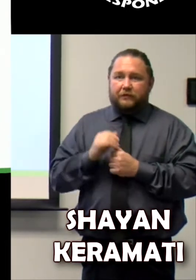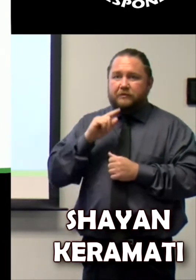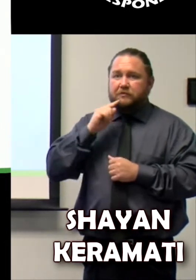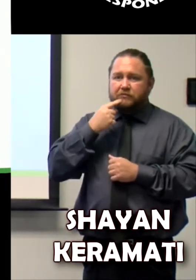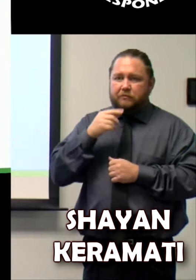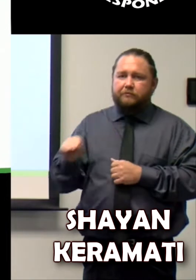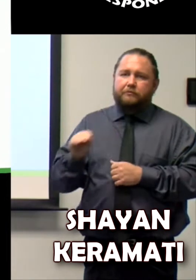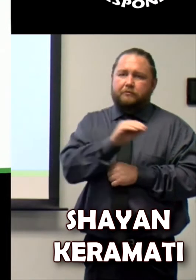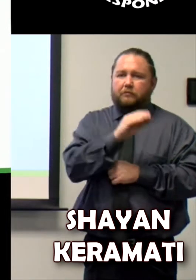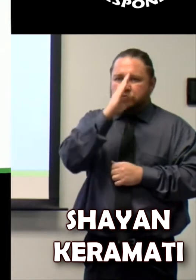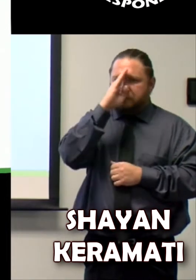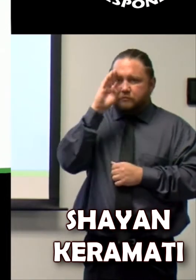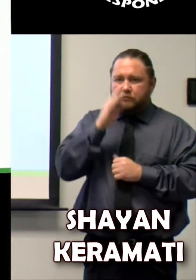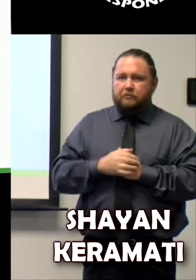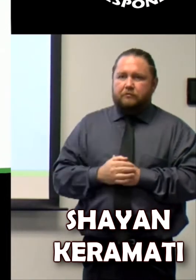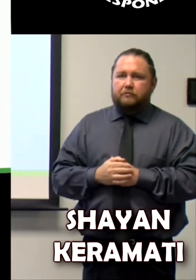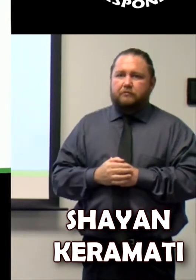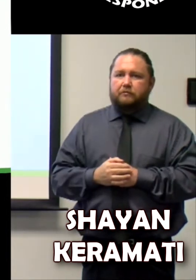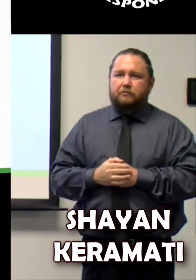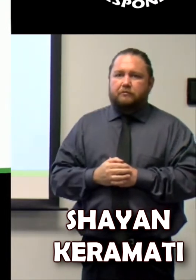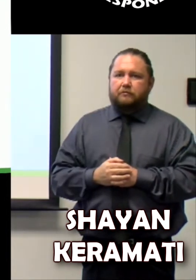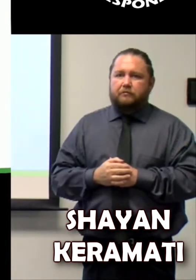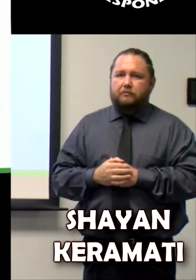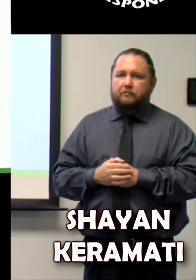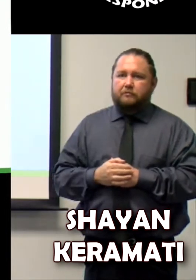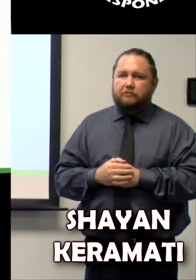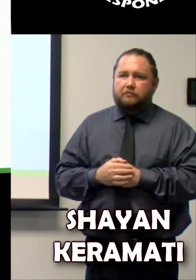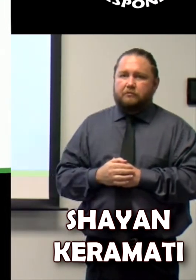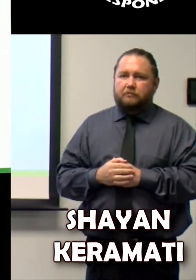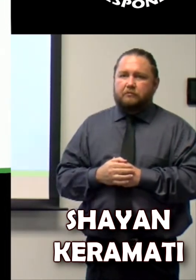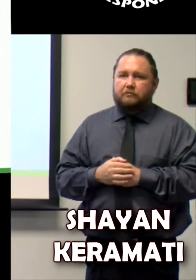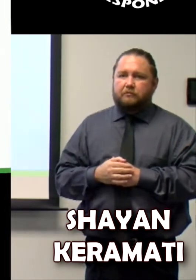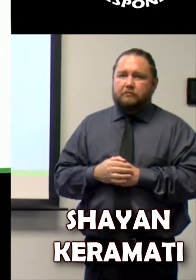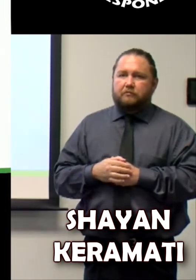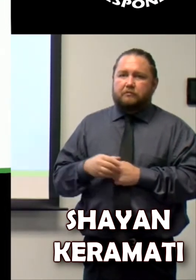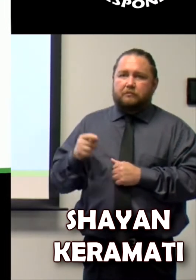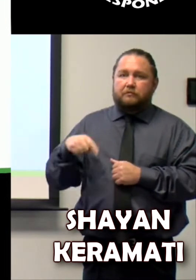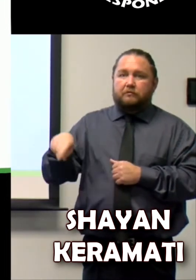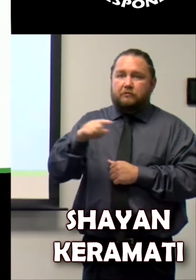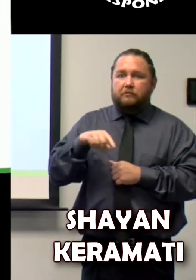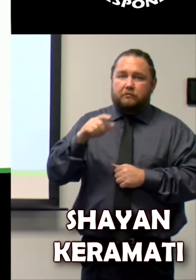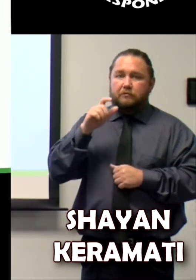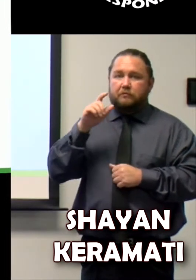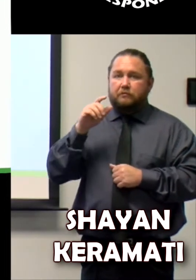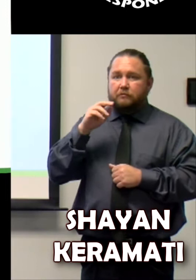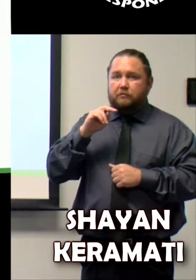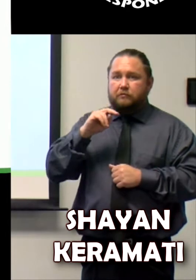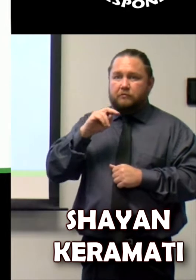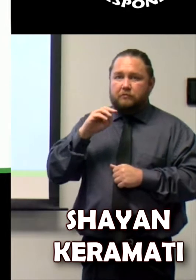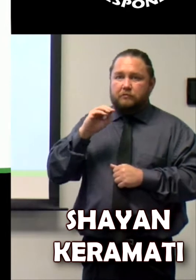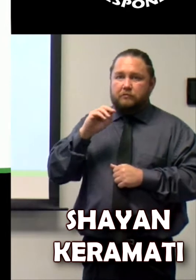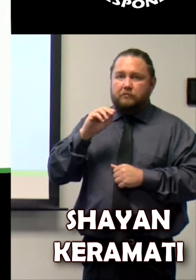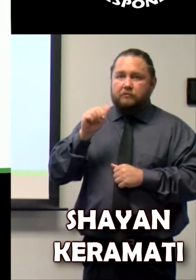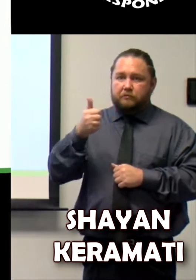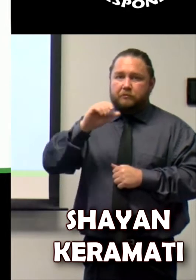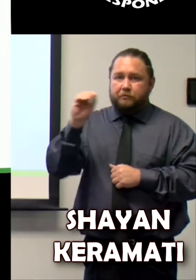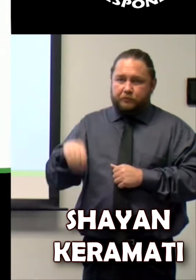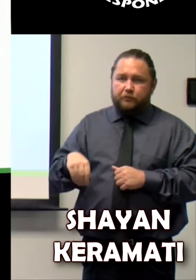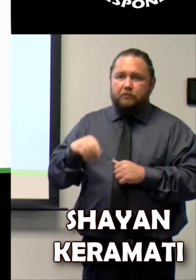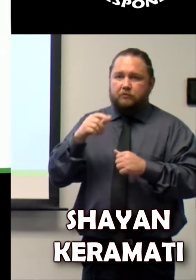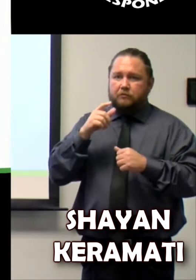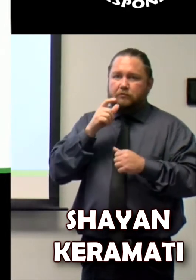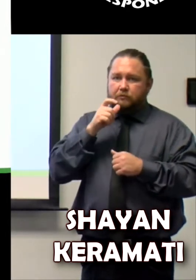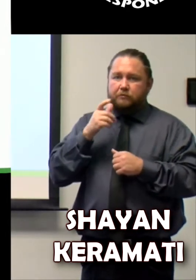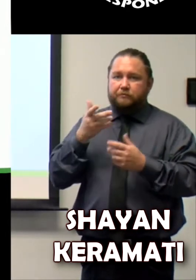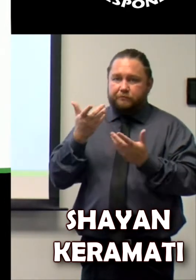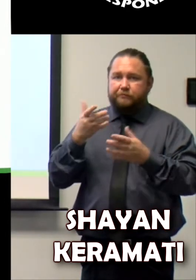the COVID-19 virus, both in New Hampshire and in Nashua, about 10% have been